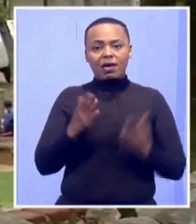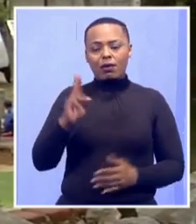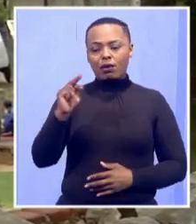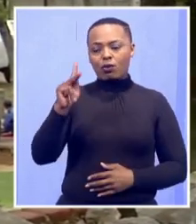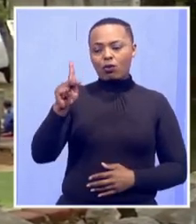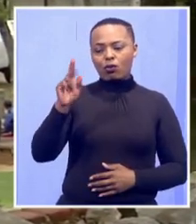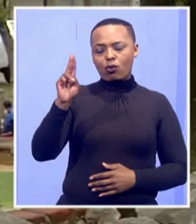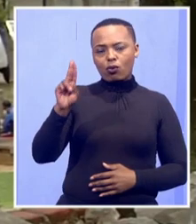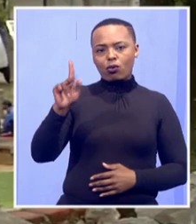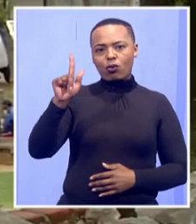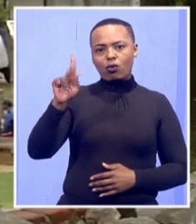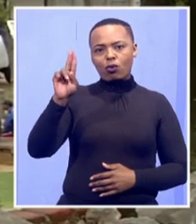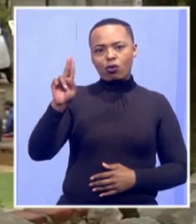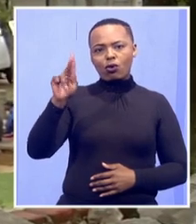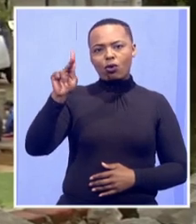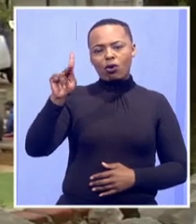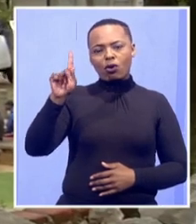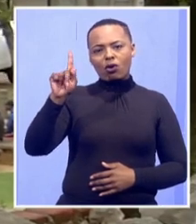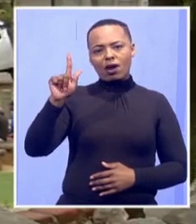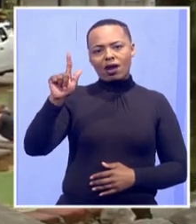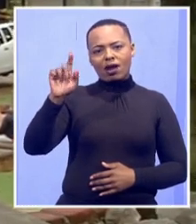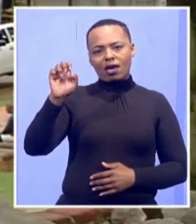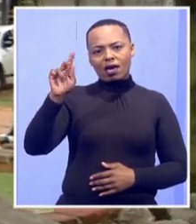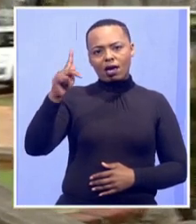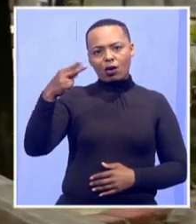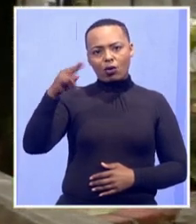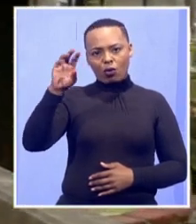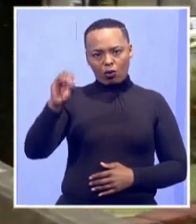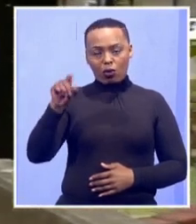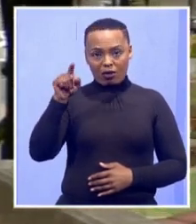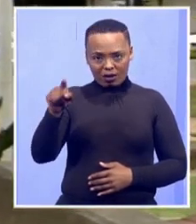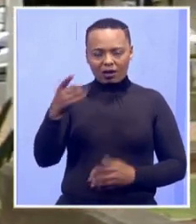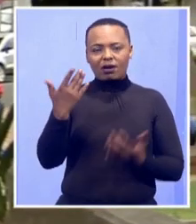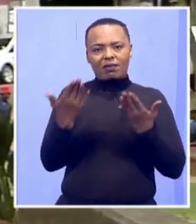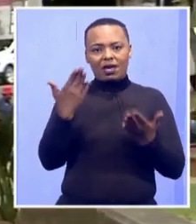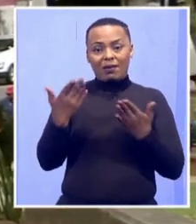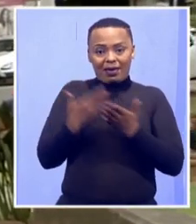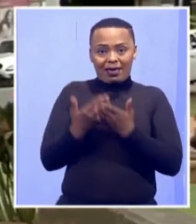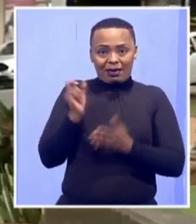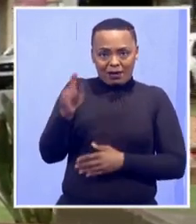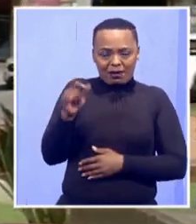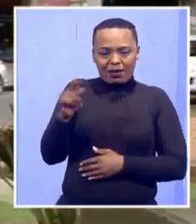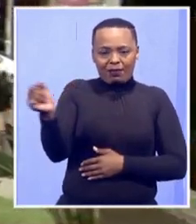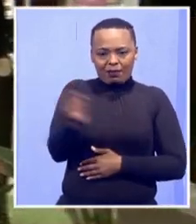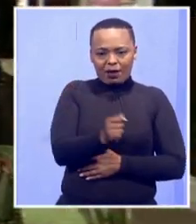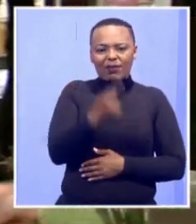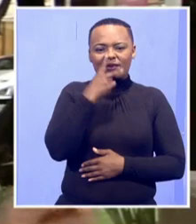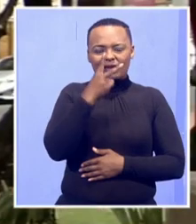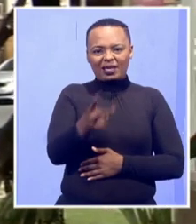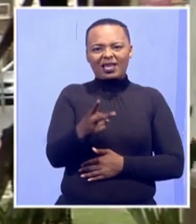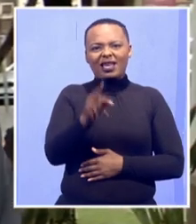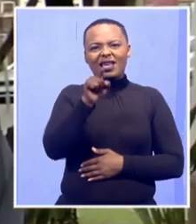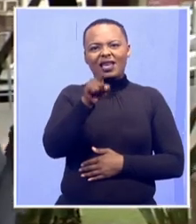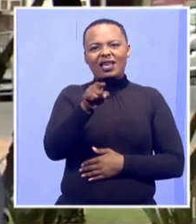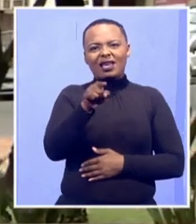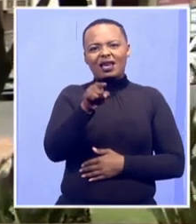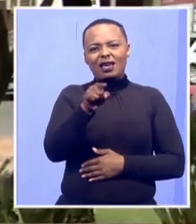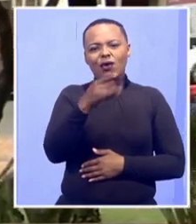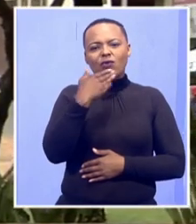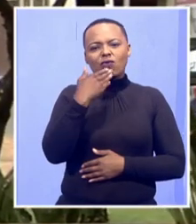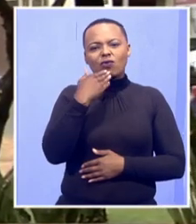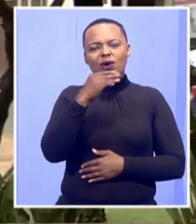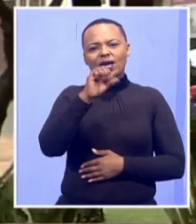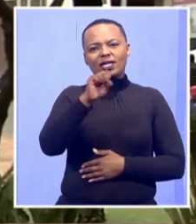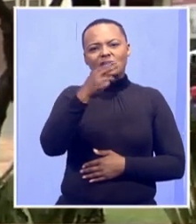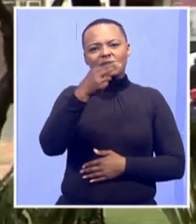Dunga from the Economic Freedom Fighters. As you see, the EFF Deputy President Floyd Nyiko Shivambu and also the provincial and also